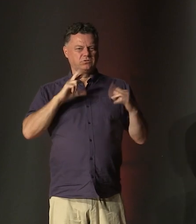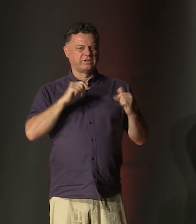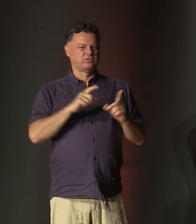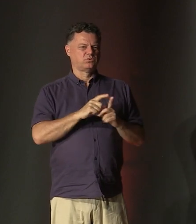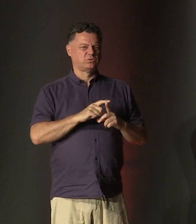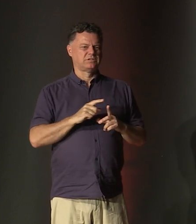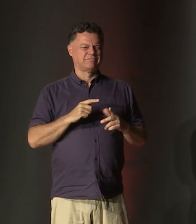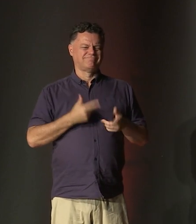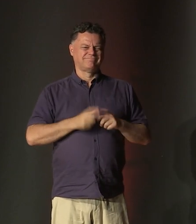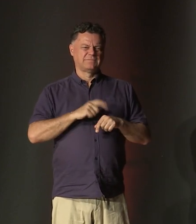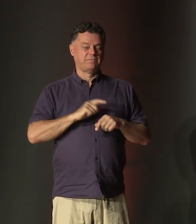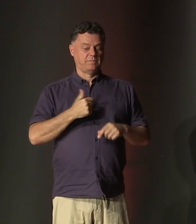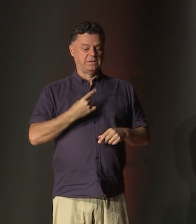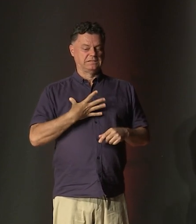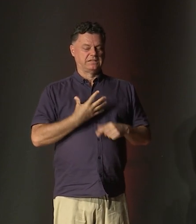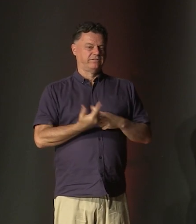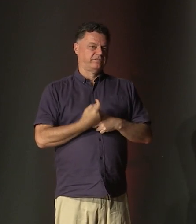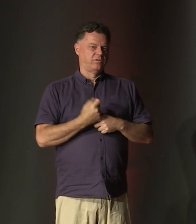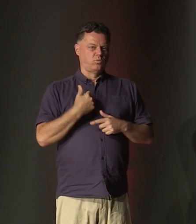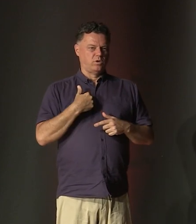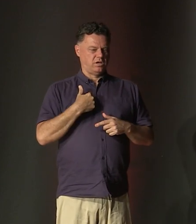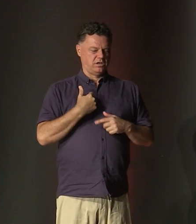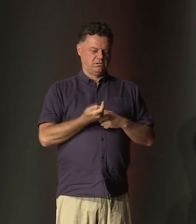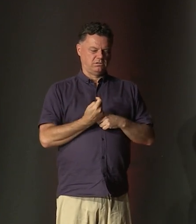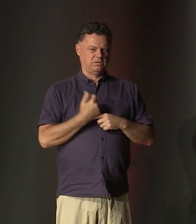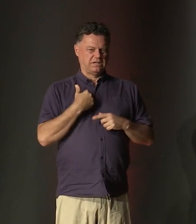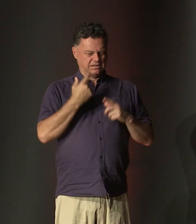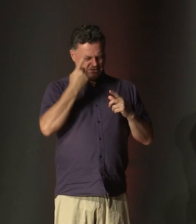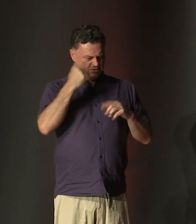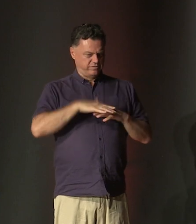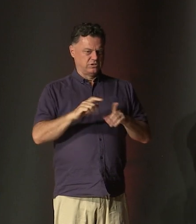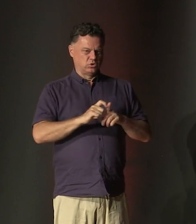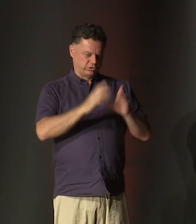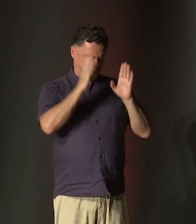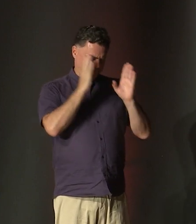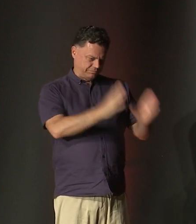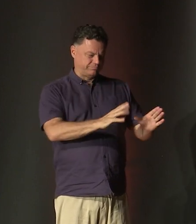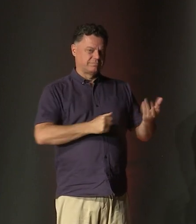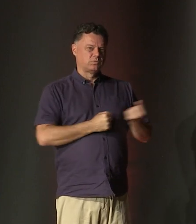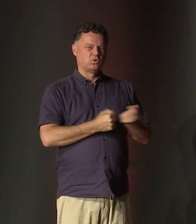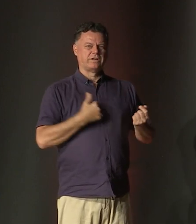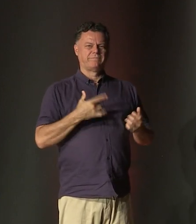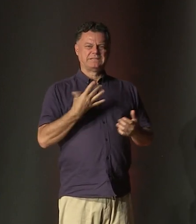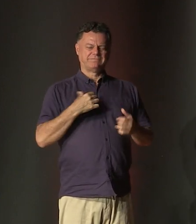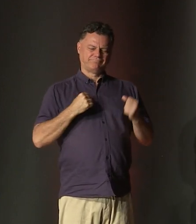after myself. I had to look after Freya. I had to be strong. I had to keep